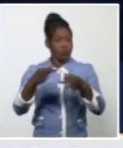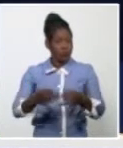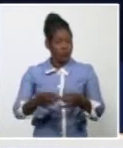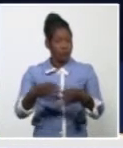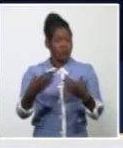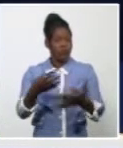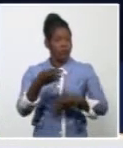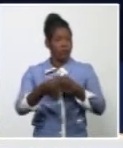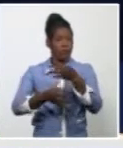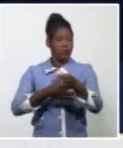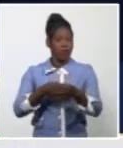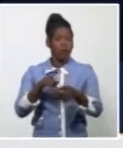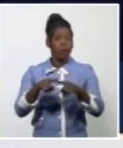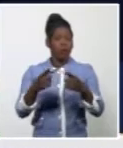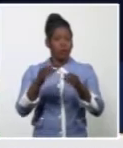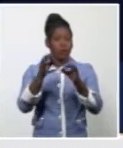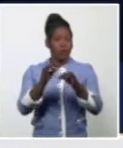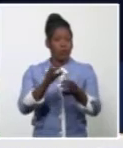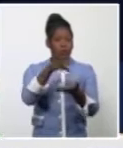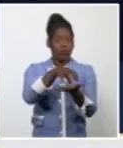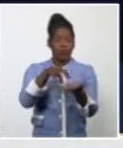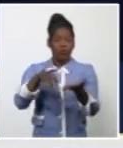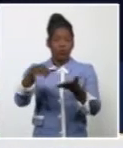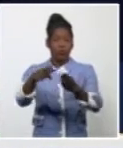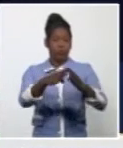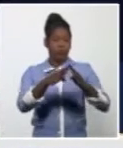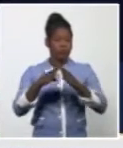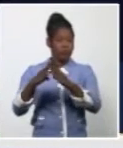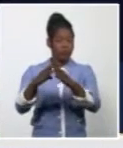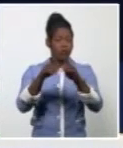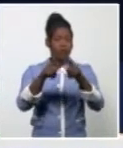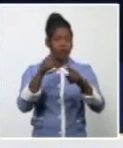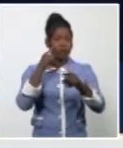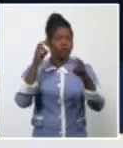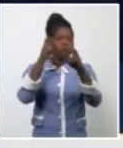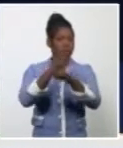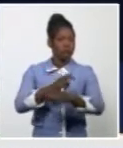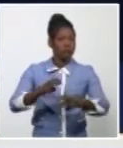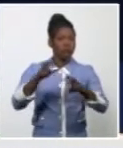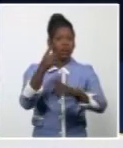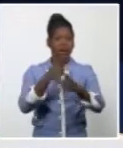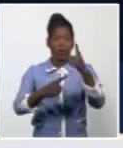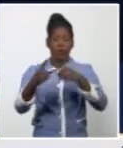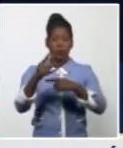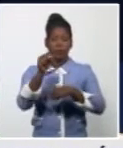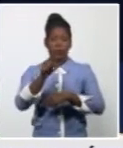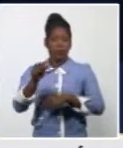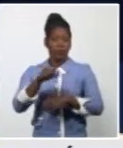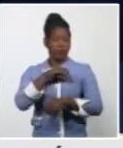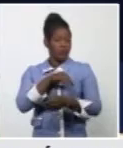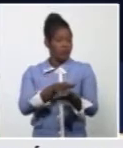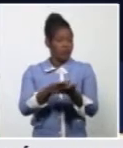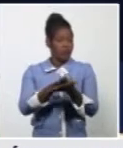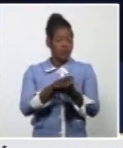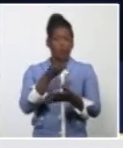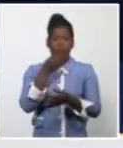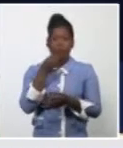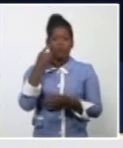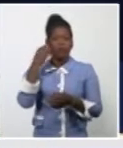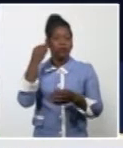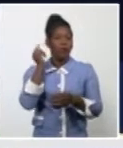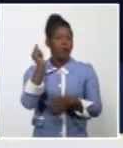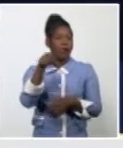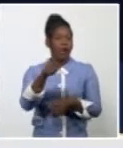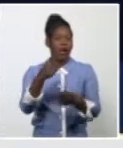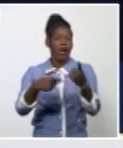And this is the other group that we insist on its importance. And this is why we are conducting the population studies